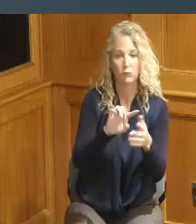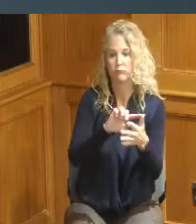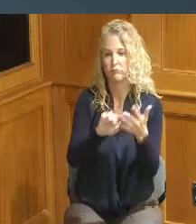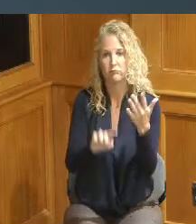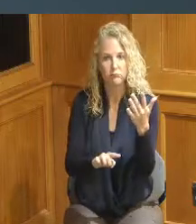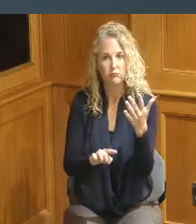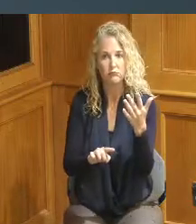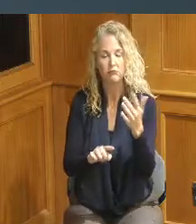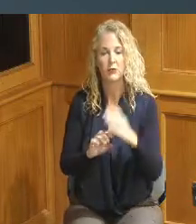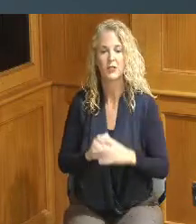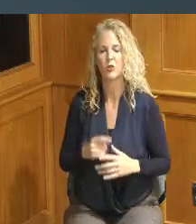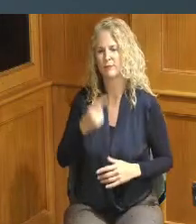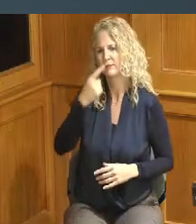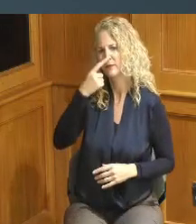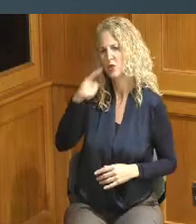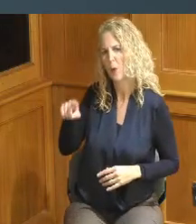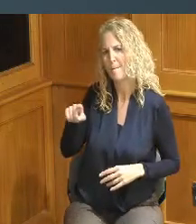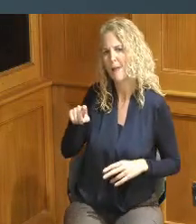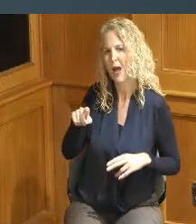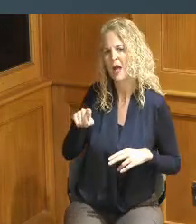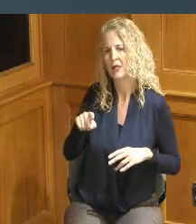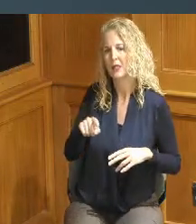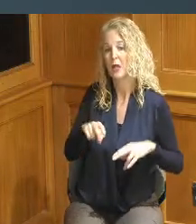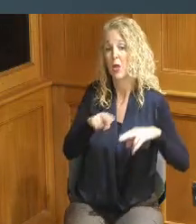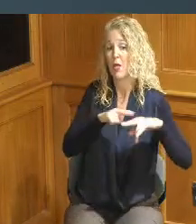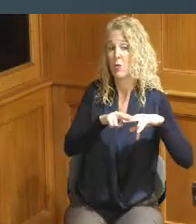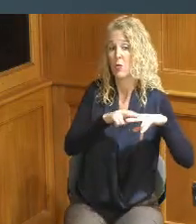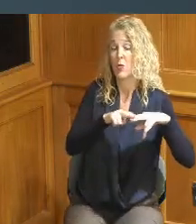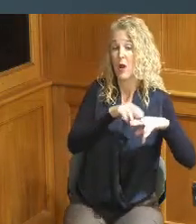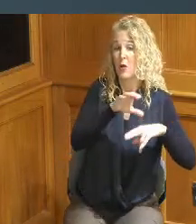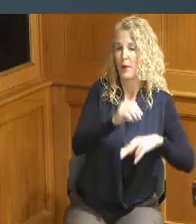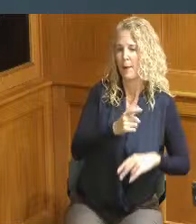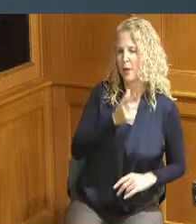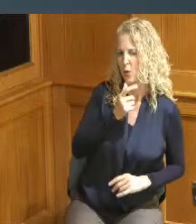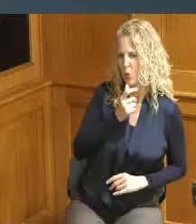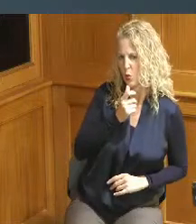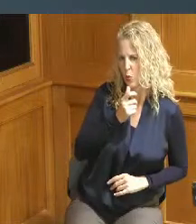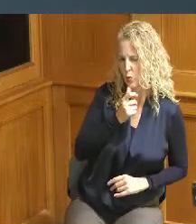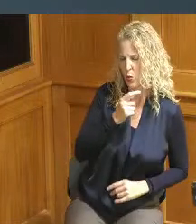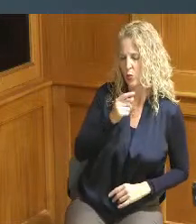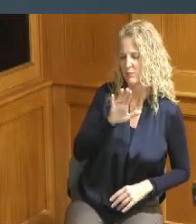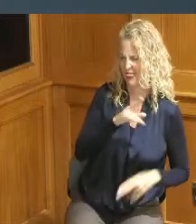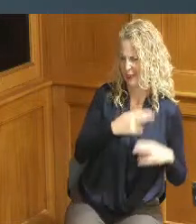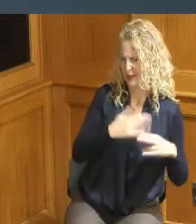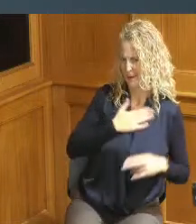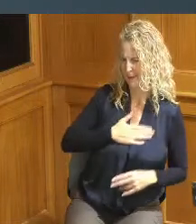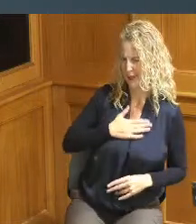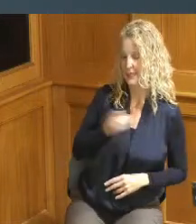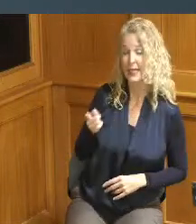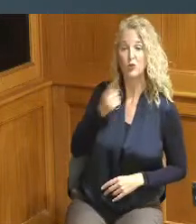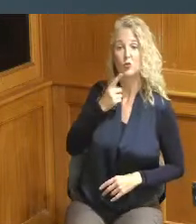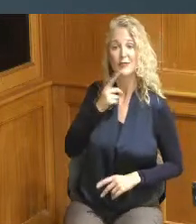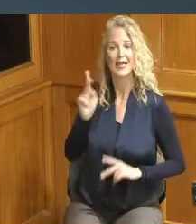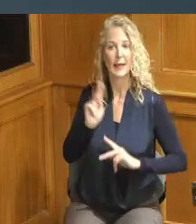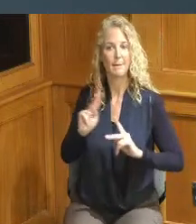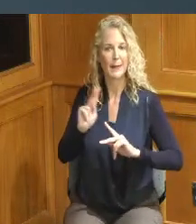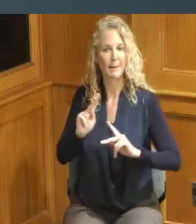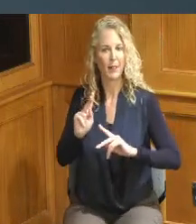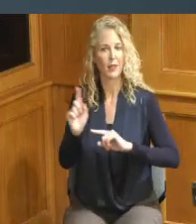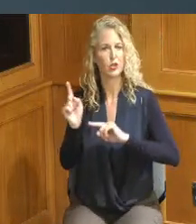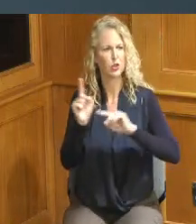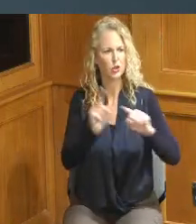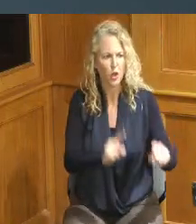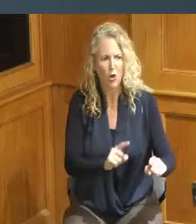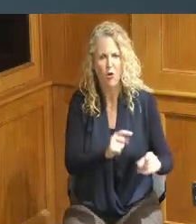that process? And can you tell me who the rail company is? And you said there's a process where residents are to go, I guess?